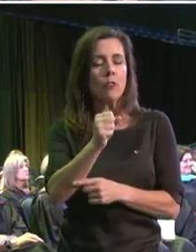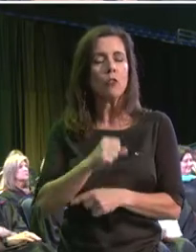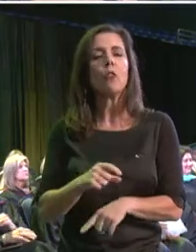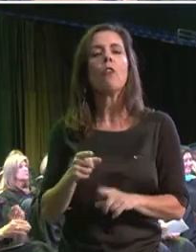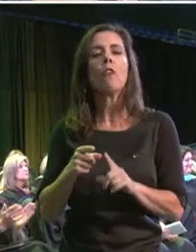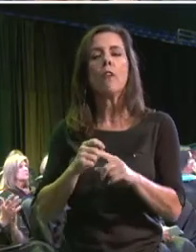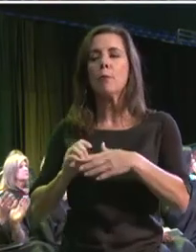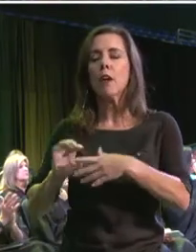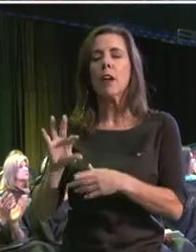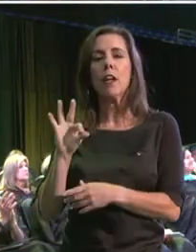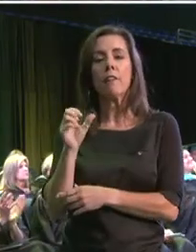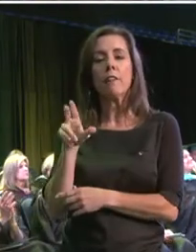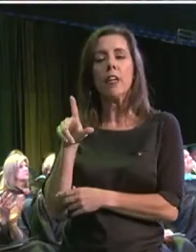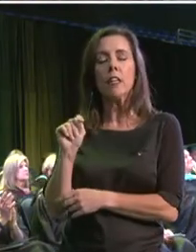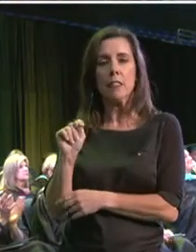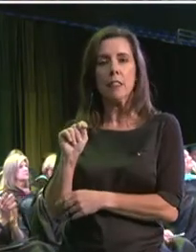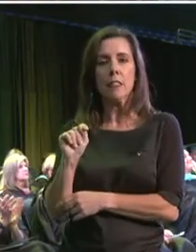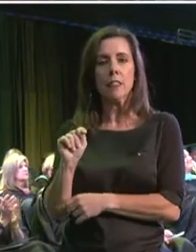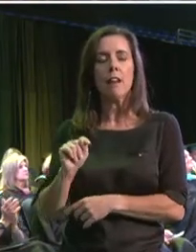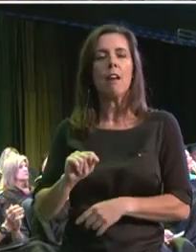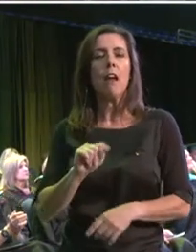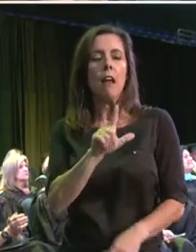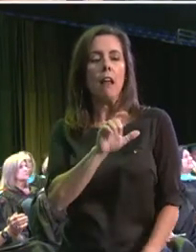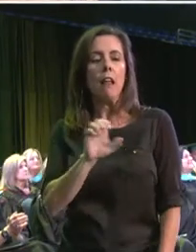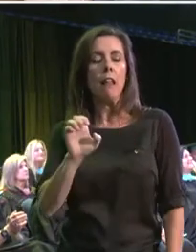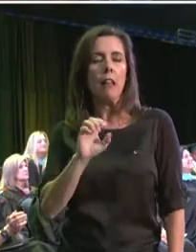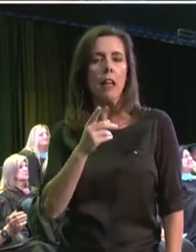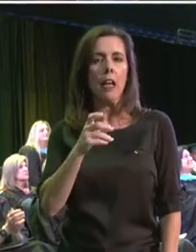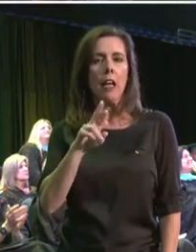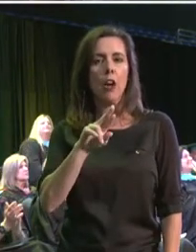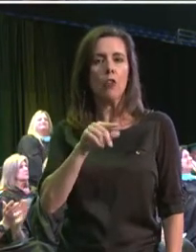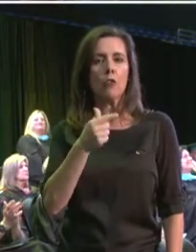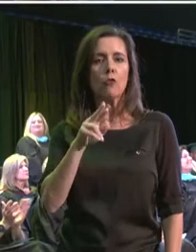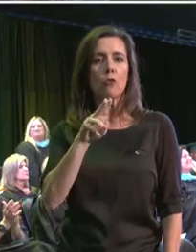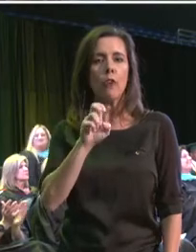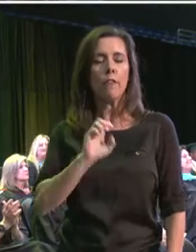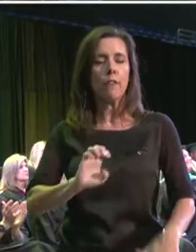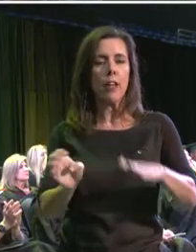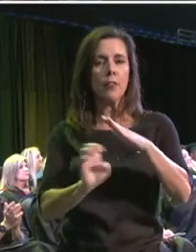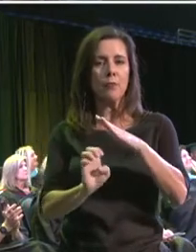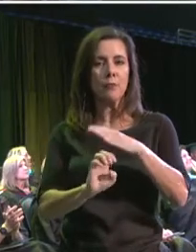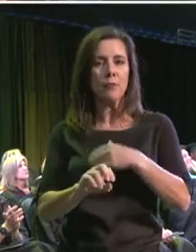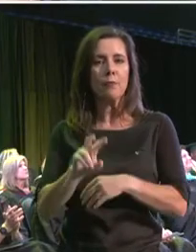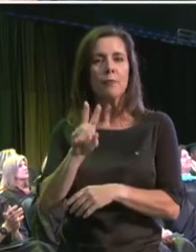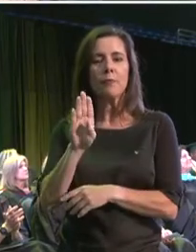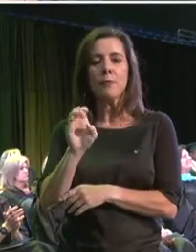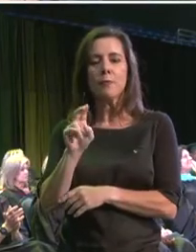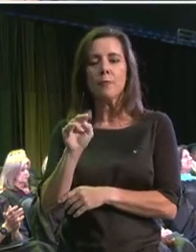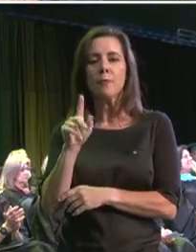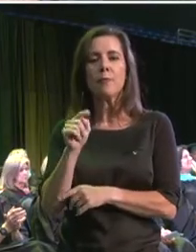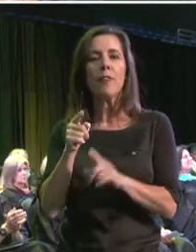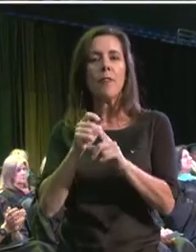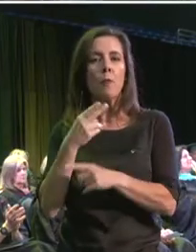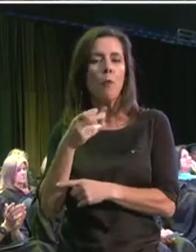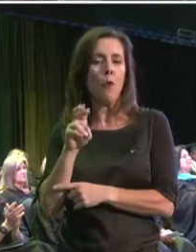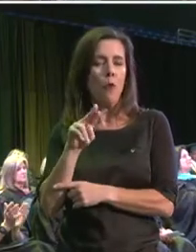Elementary, Michelle Lee from Hare Grove Elementary, Tracy Bennett from Horn